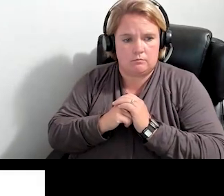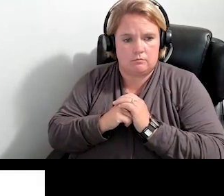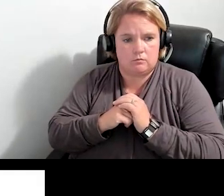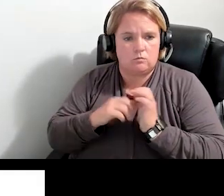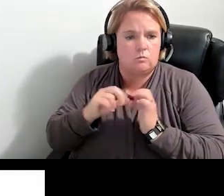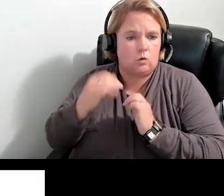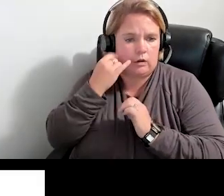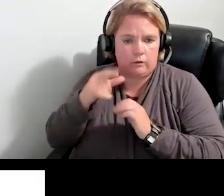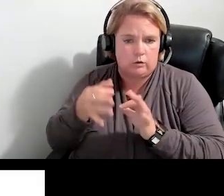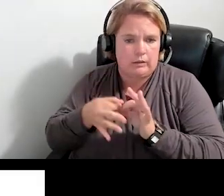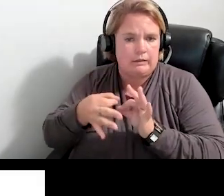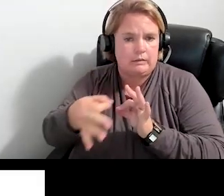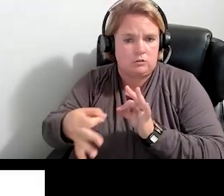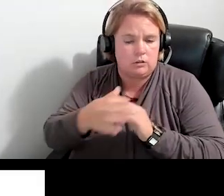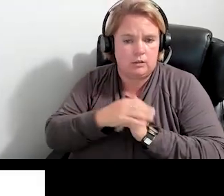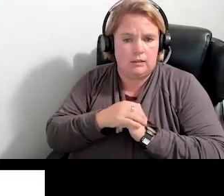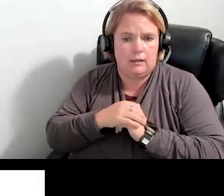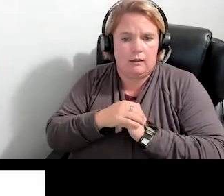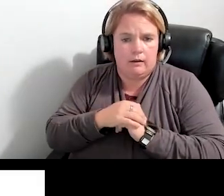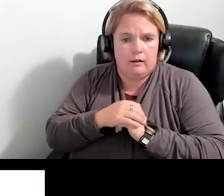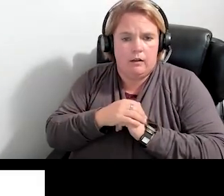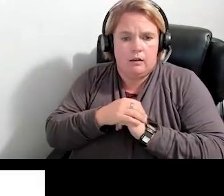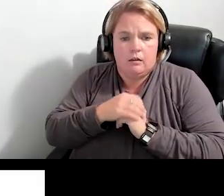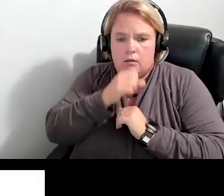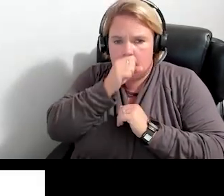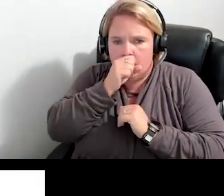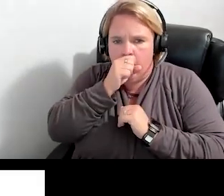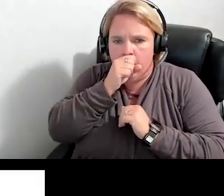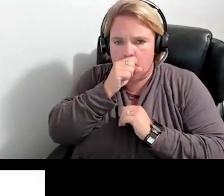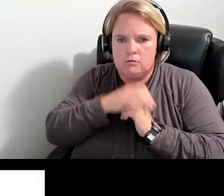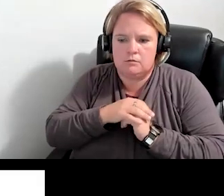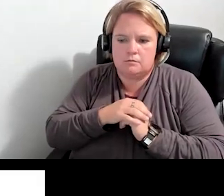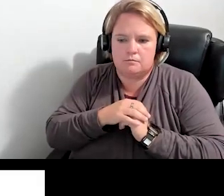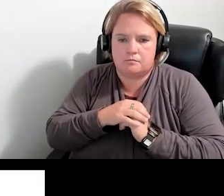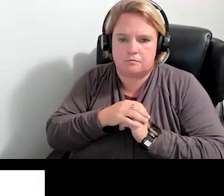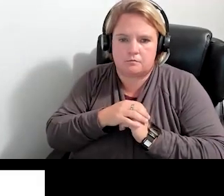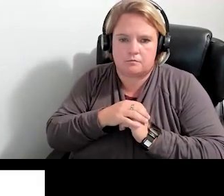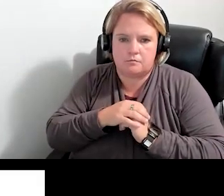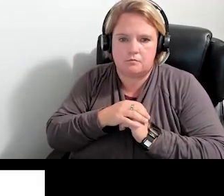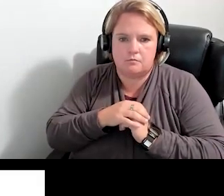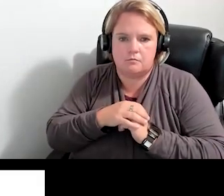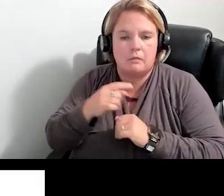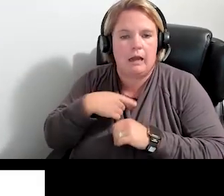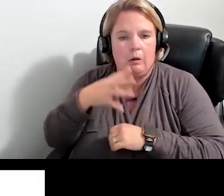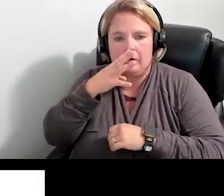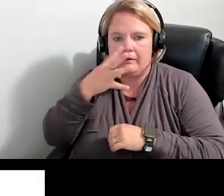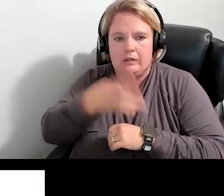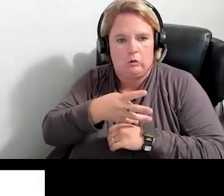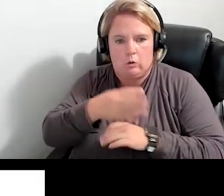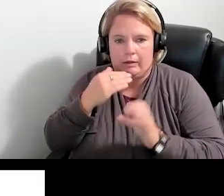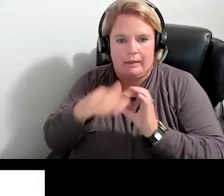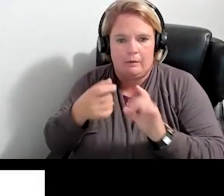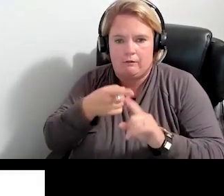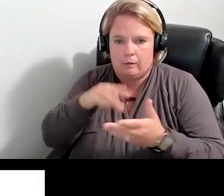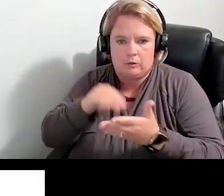extensions. I would not have, I don't know. I would have ignored this email. That's